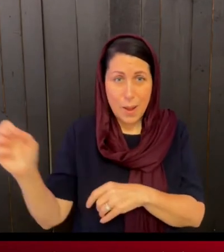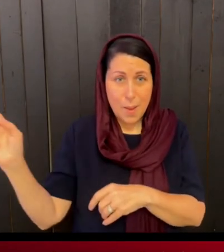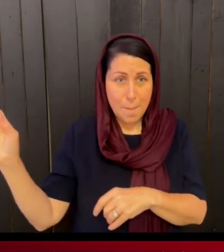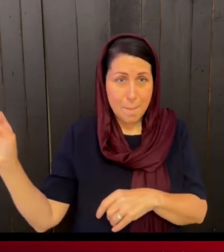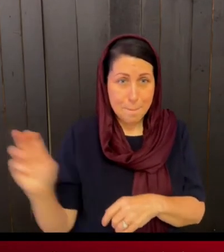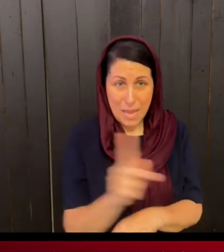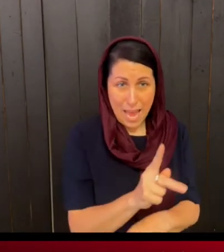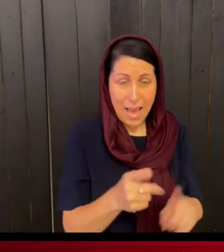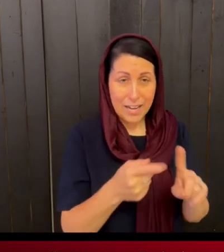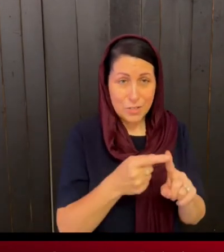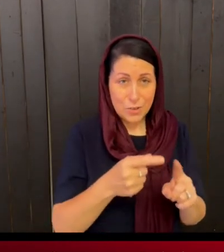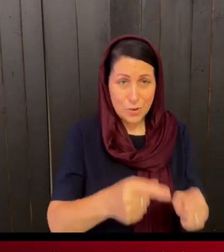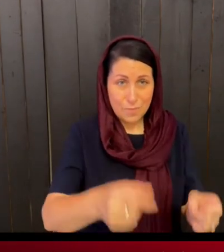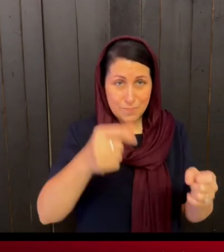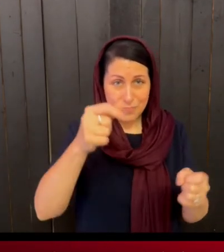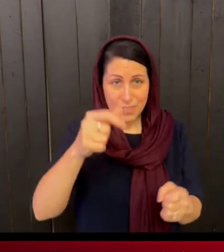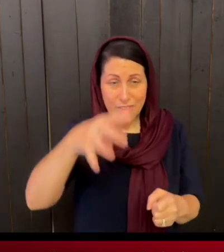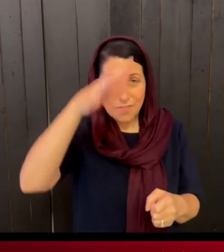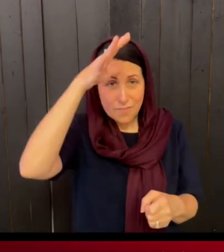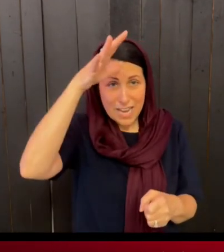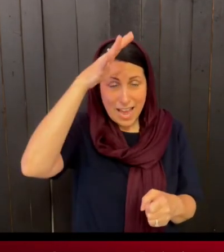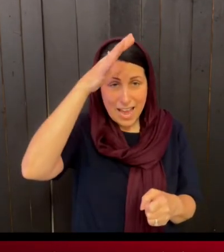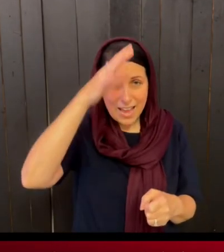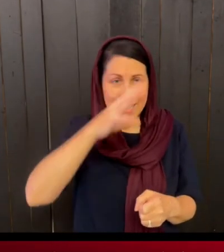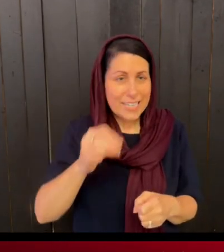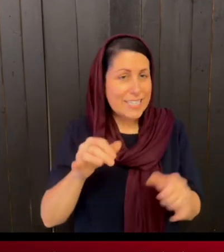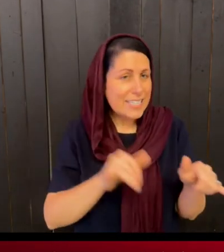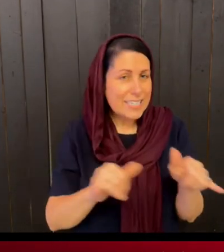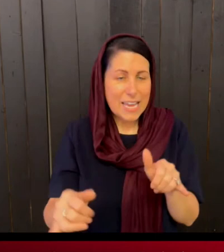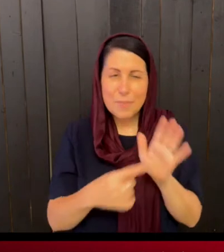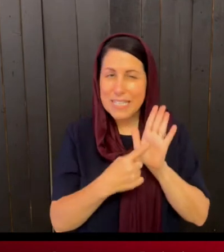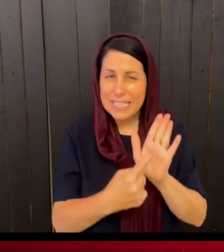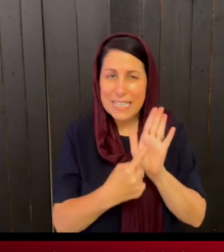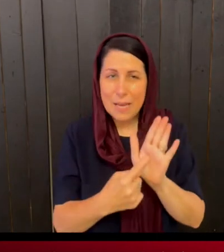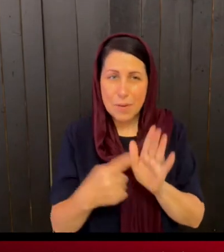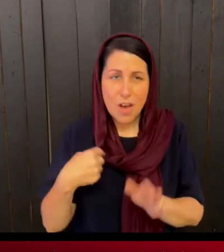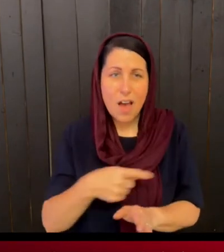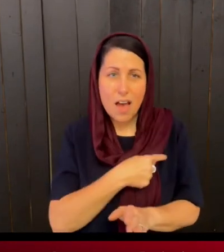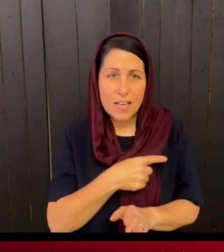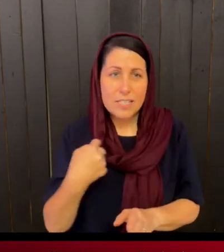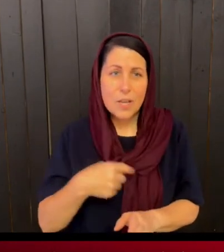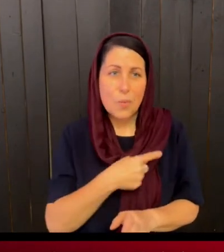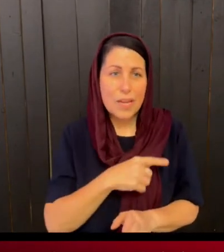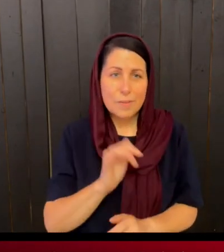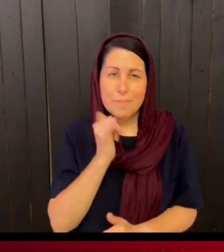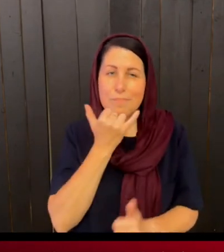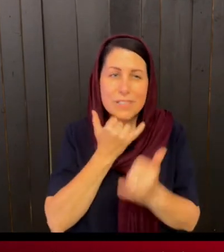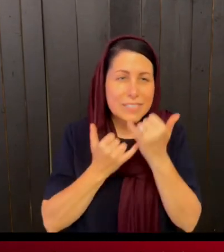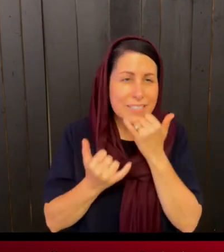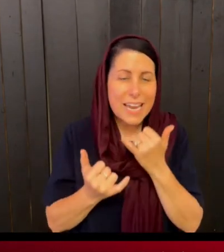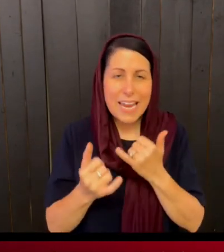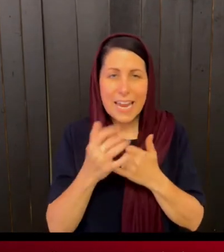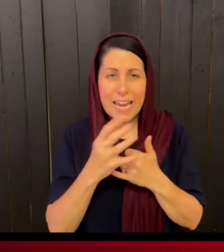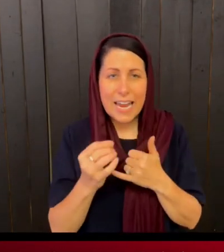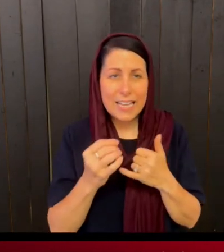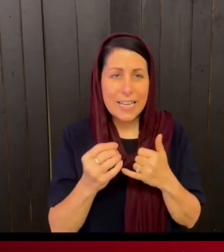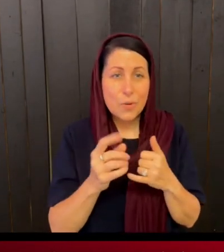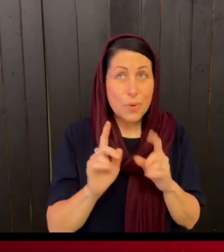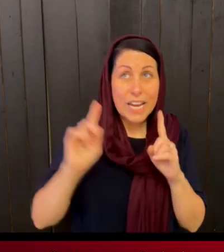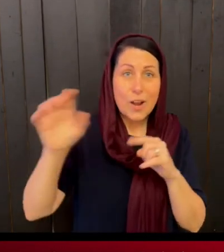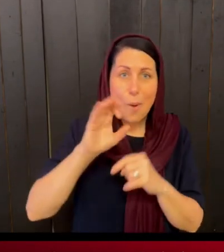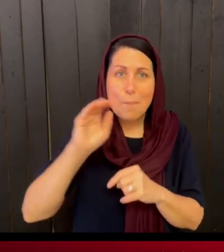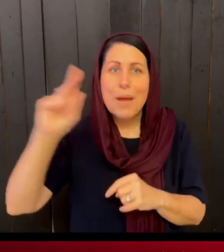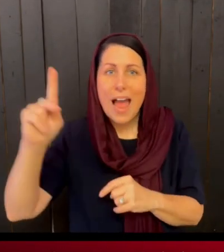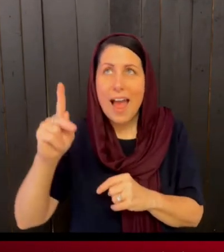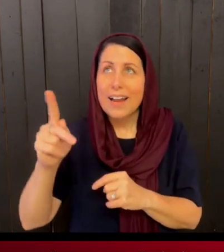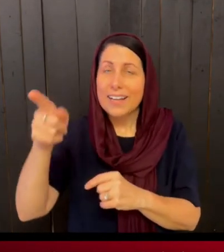to God when we've slipped away or backslidden or made mistakes, things like that. And so I think this is a good